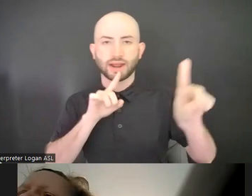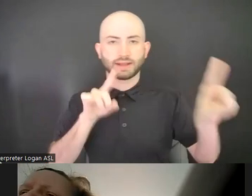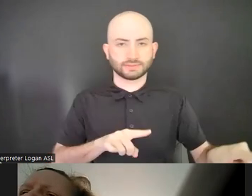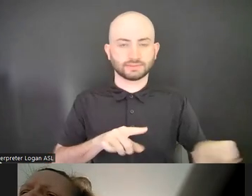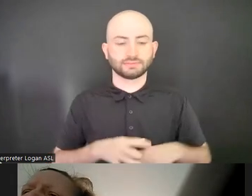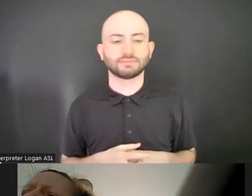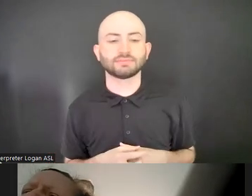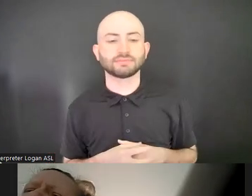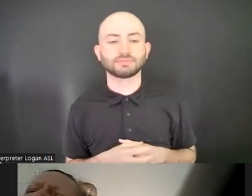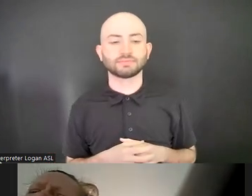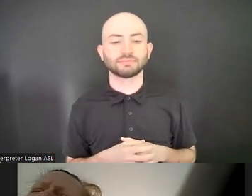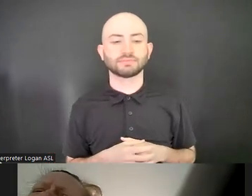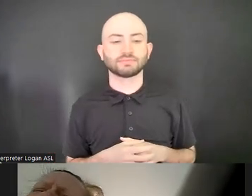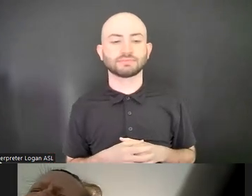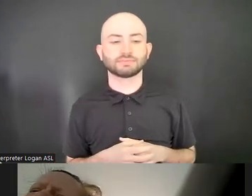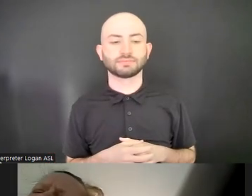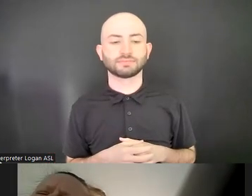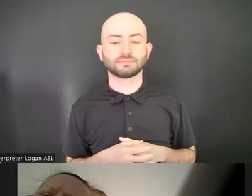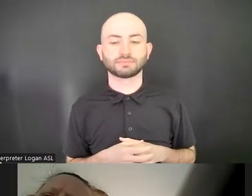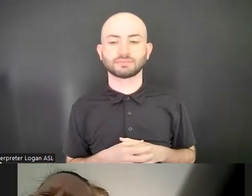image